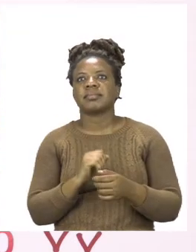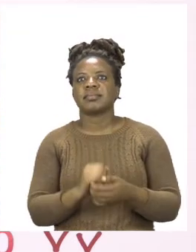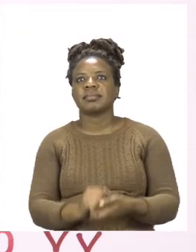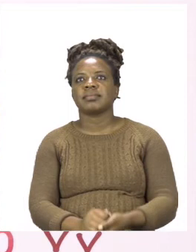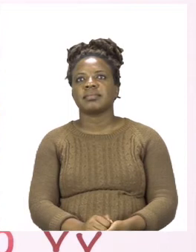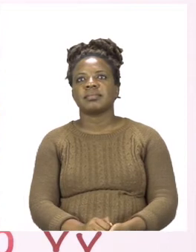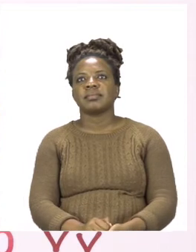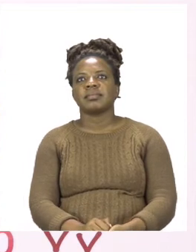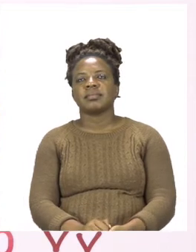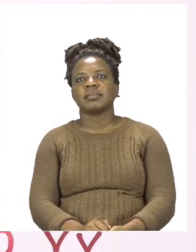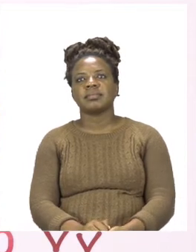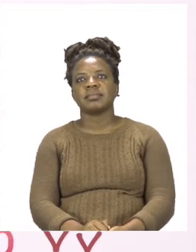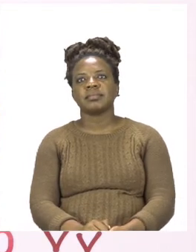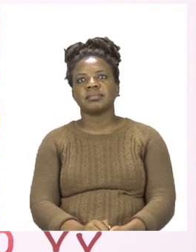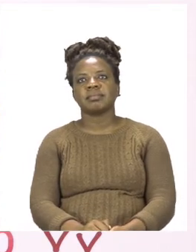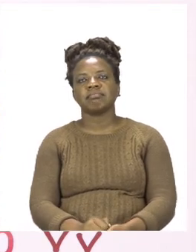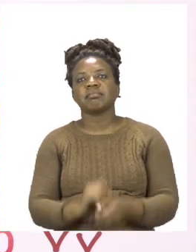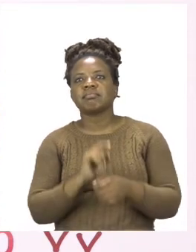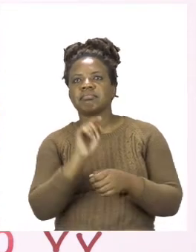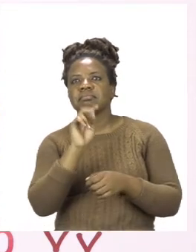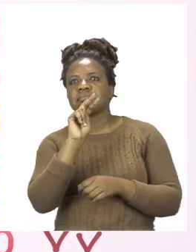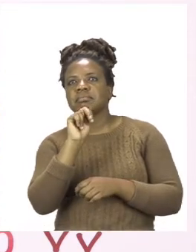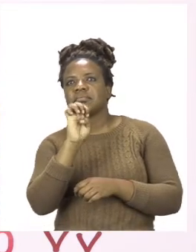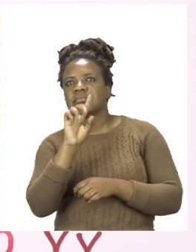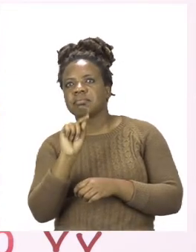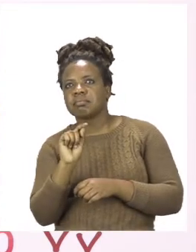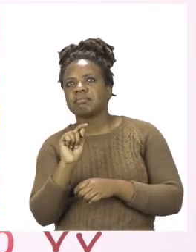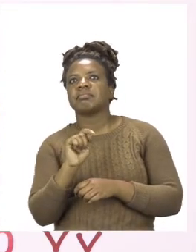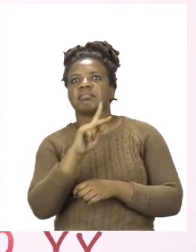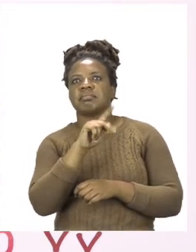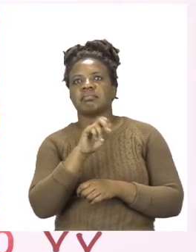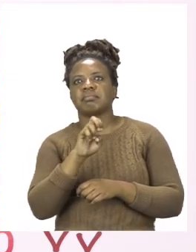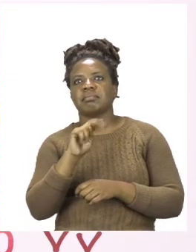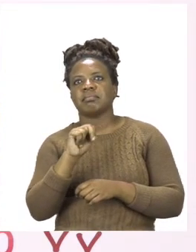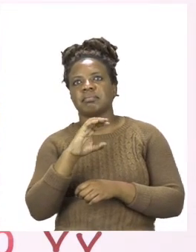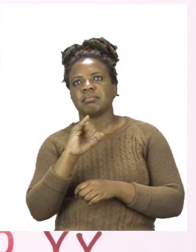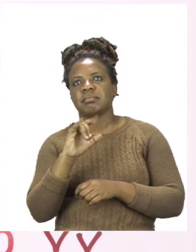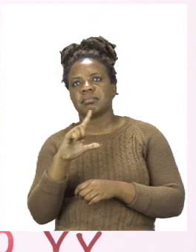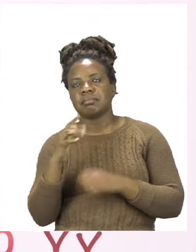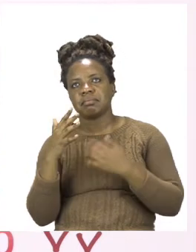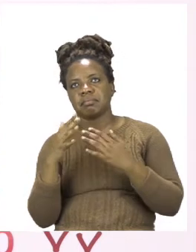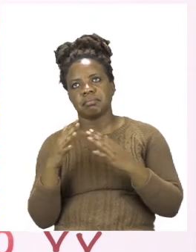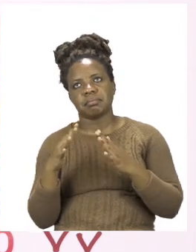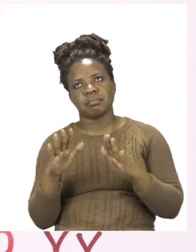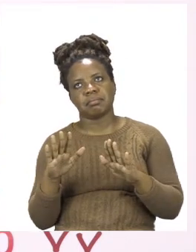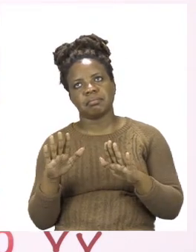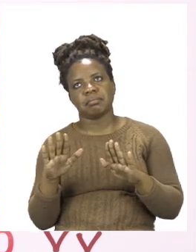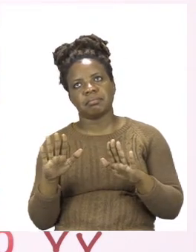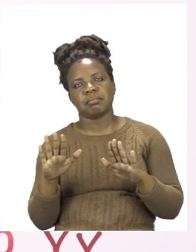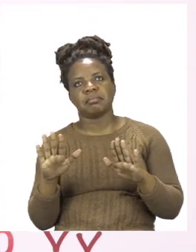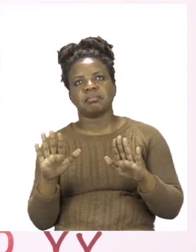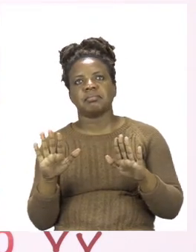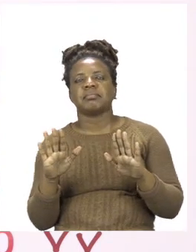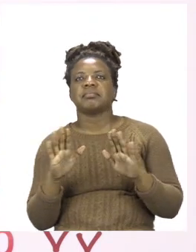So we know that we're dealing with the sound. Make sure that when you are completely done with reading the